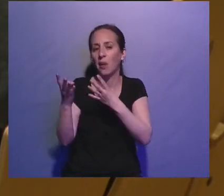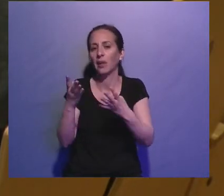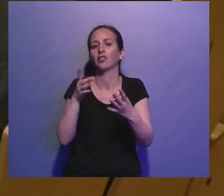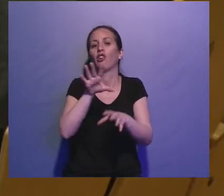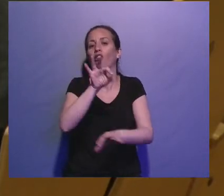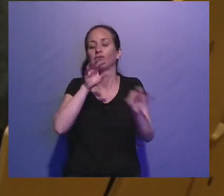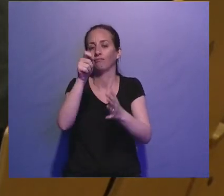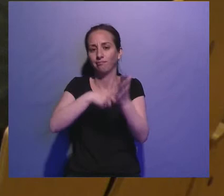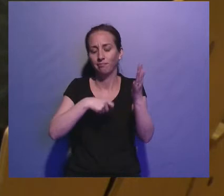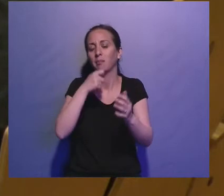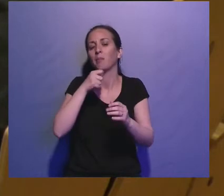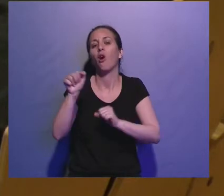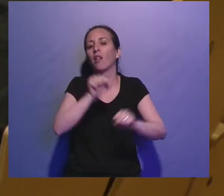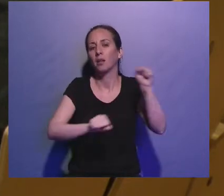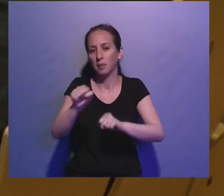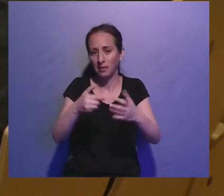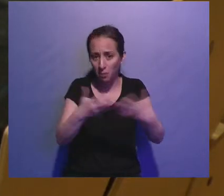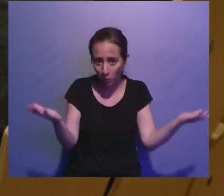to the